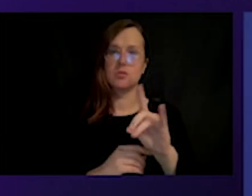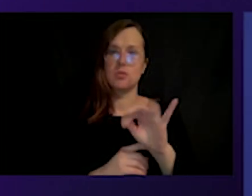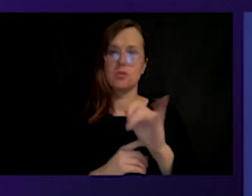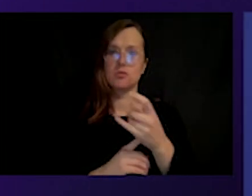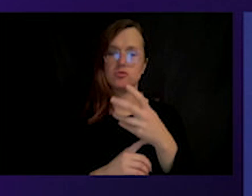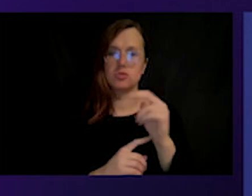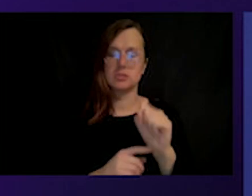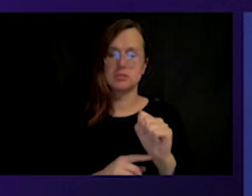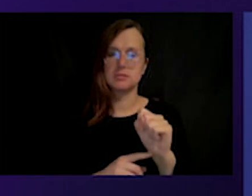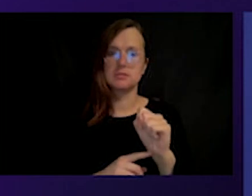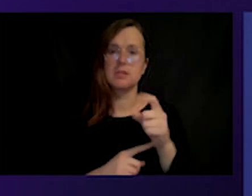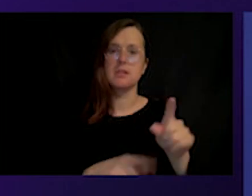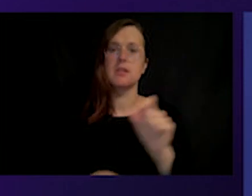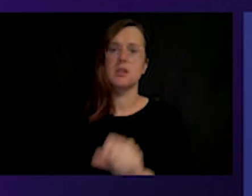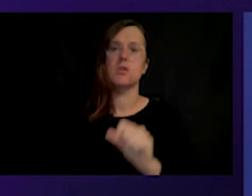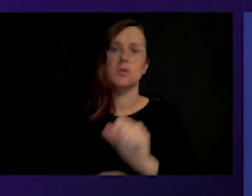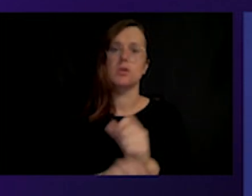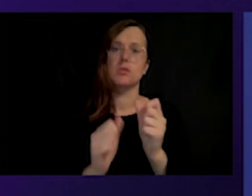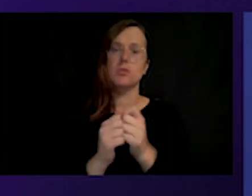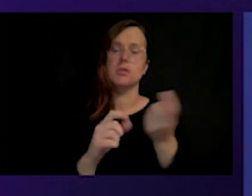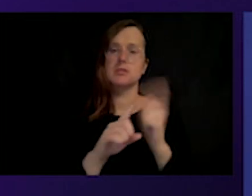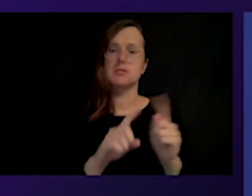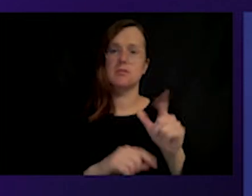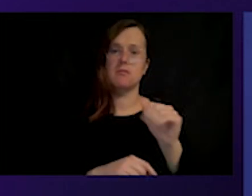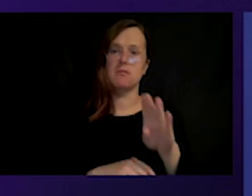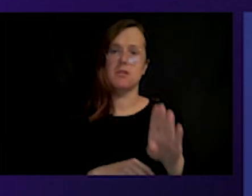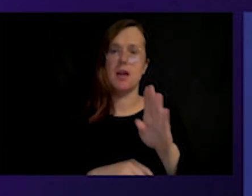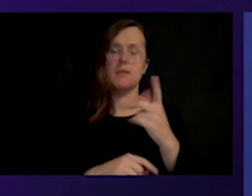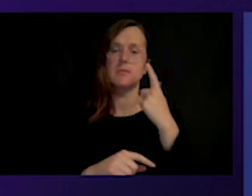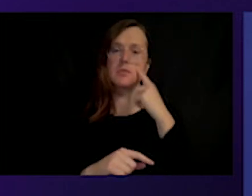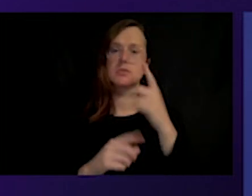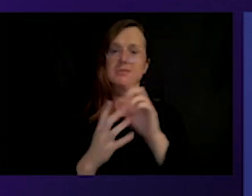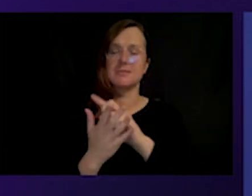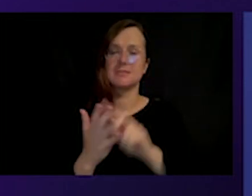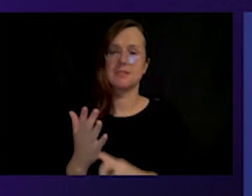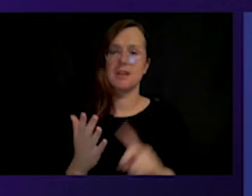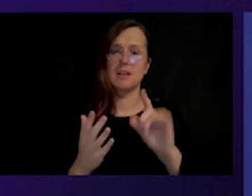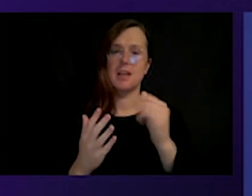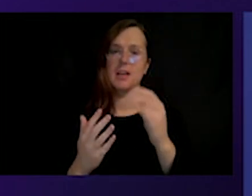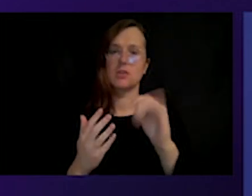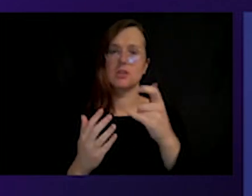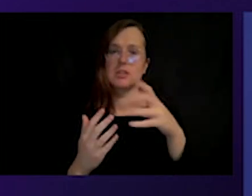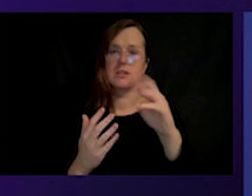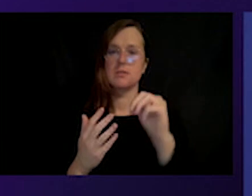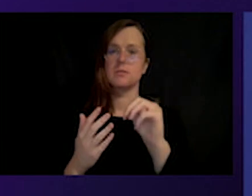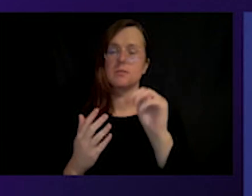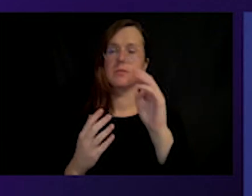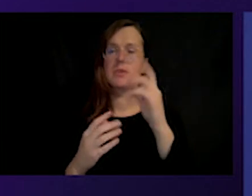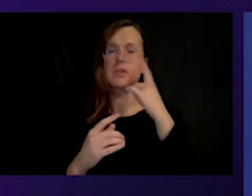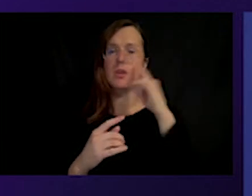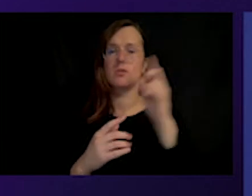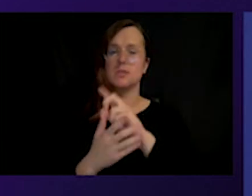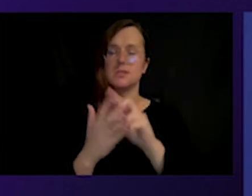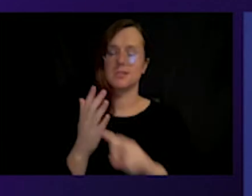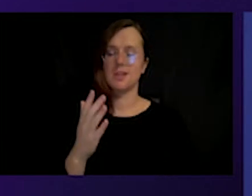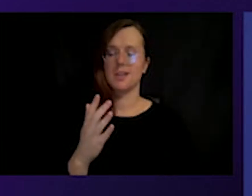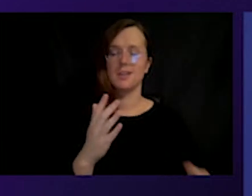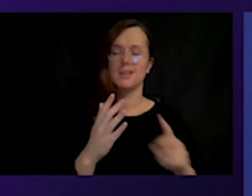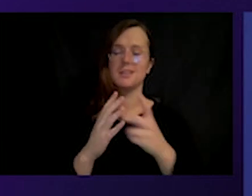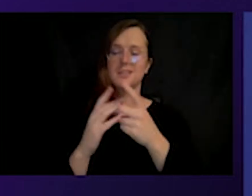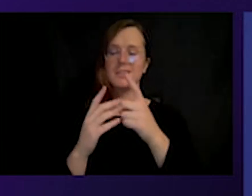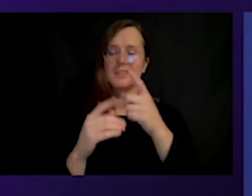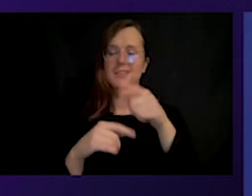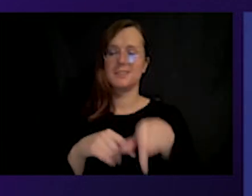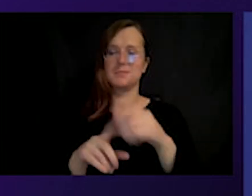with AWS to design algorithm that using quantum simulations to understand the component or how can